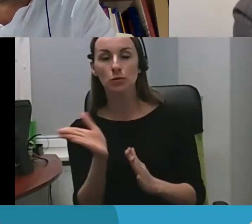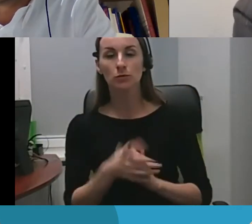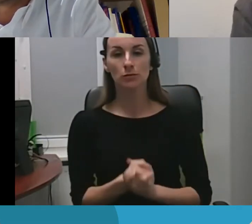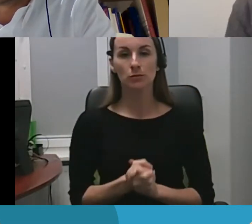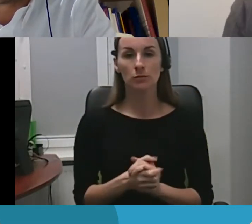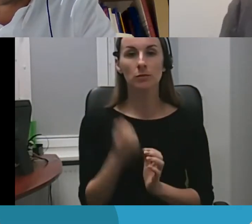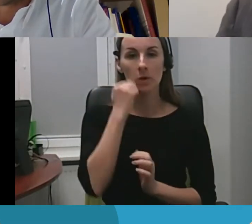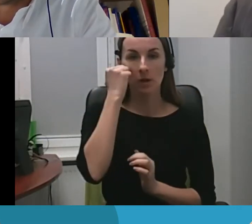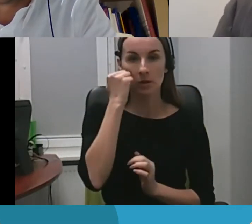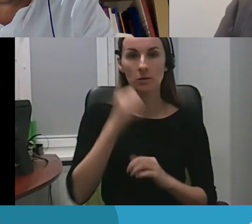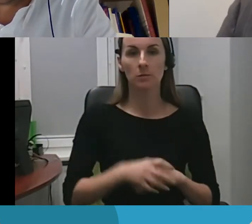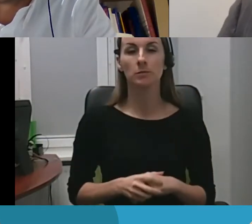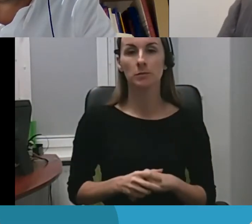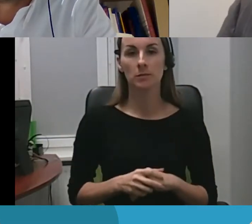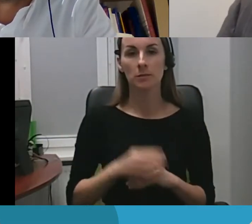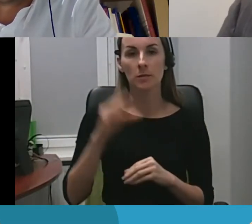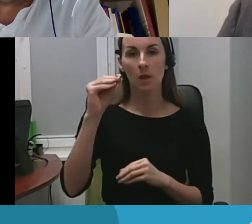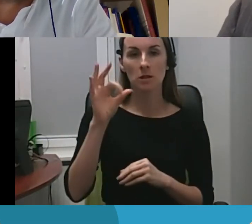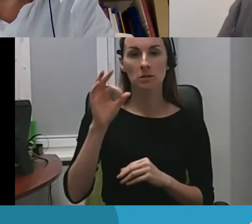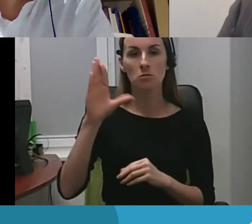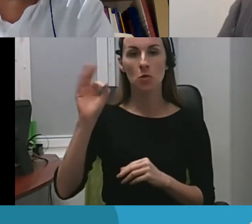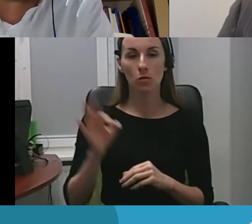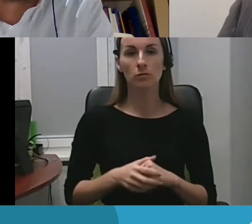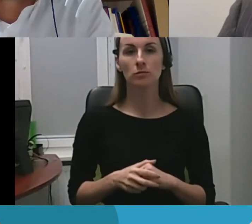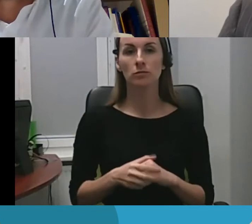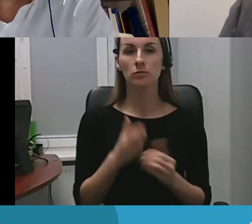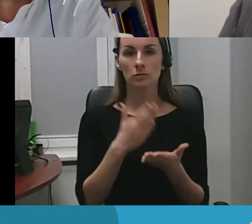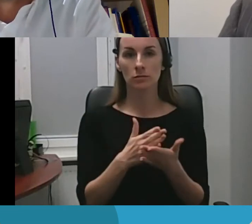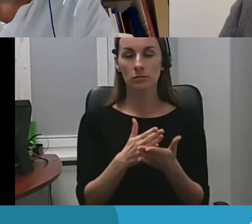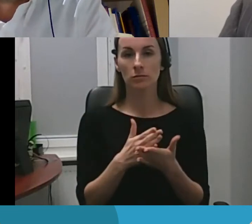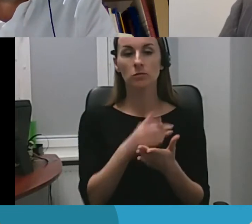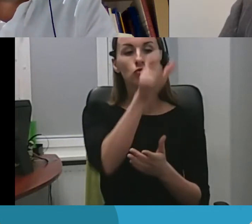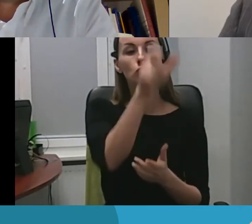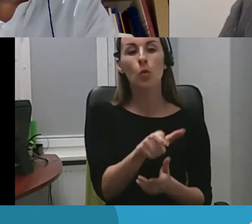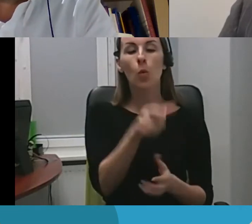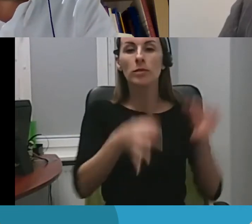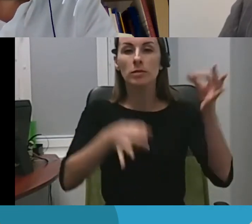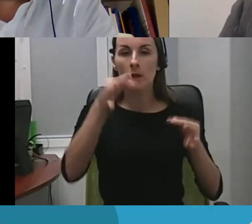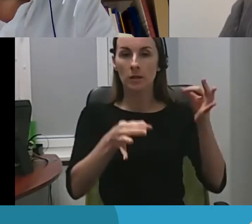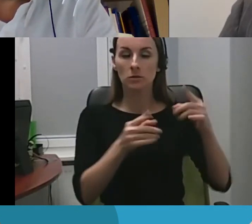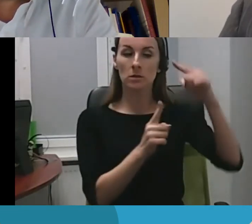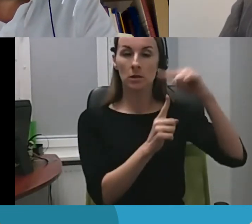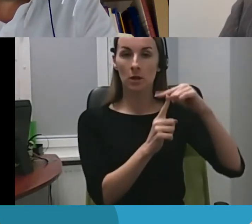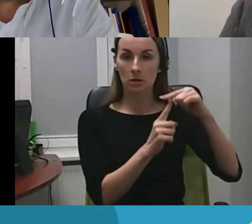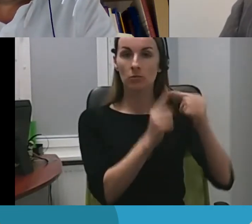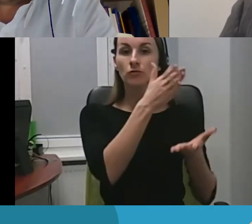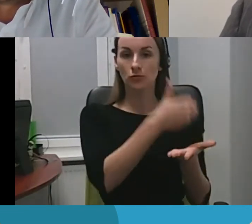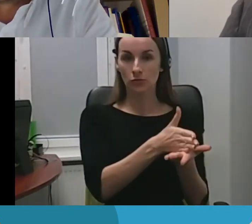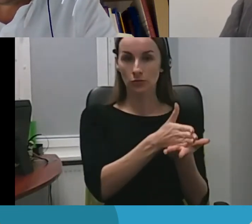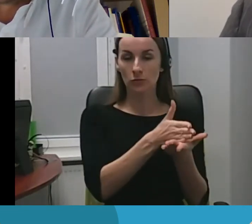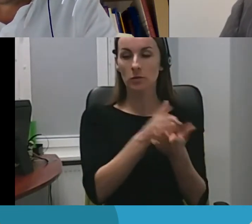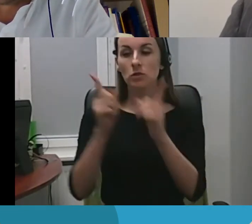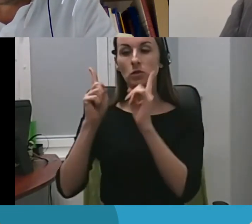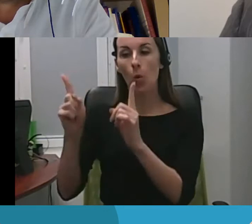Human Rights Council, we have the Security Council area formula, We have also some